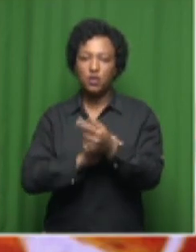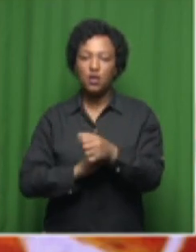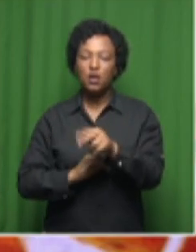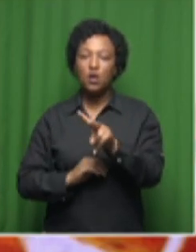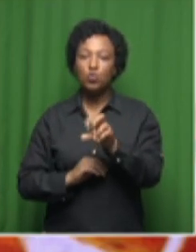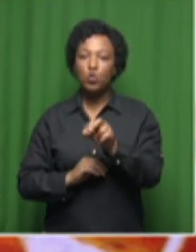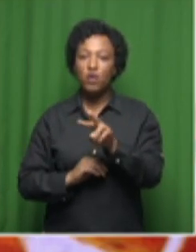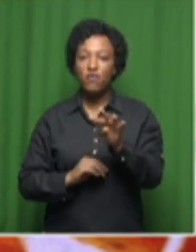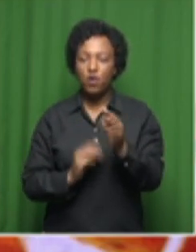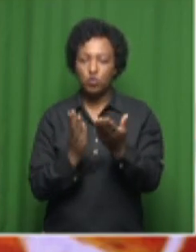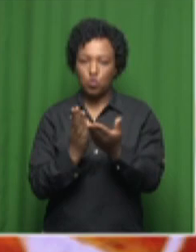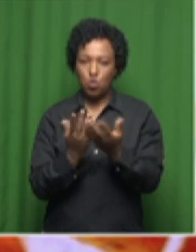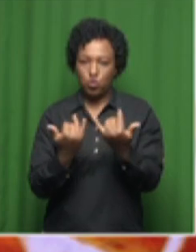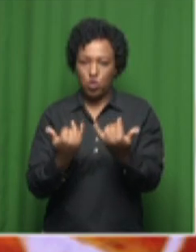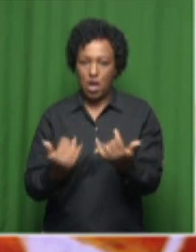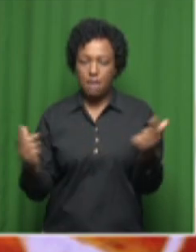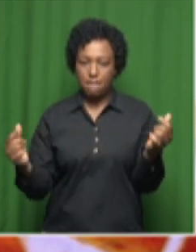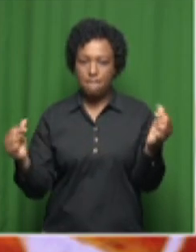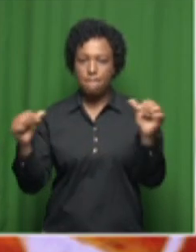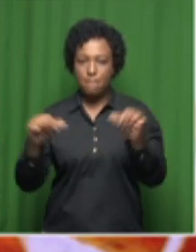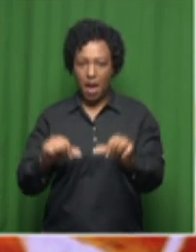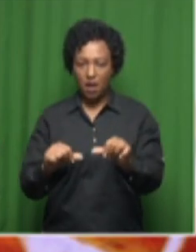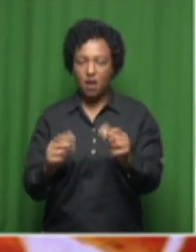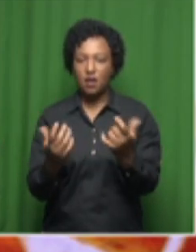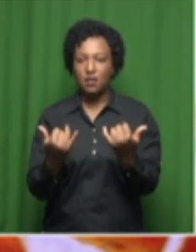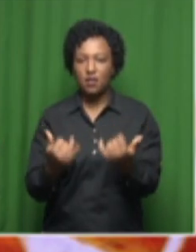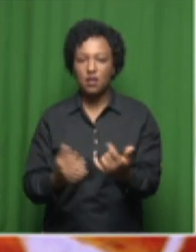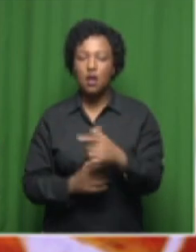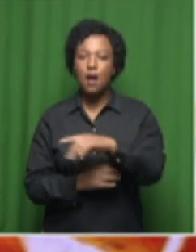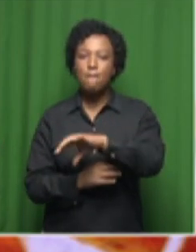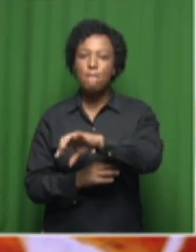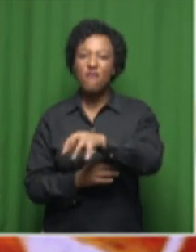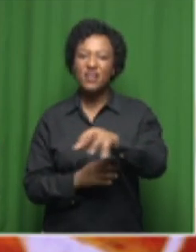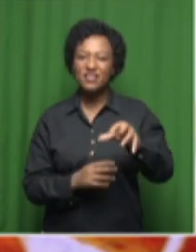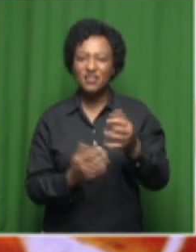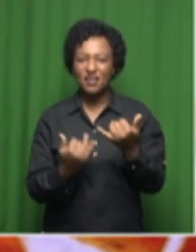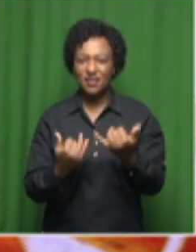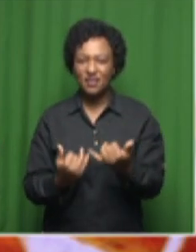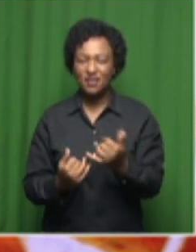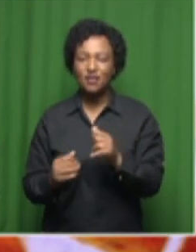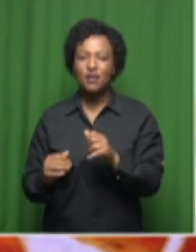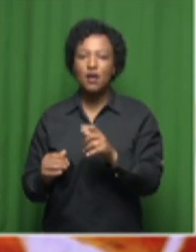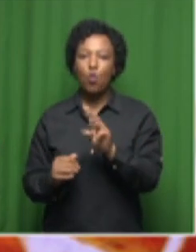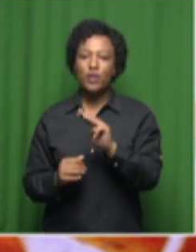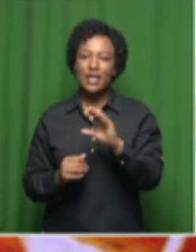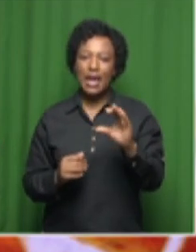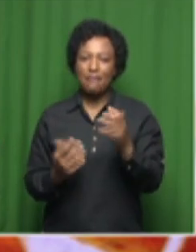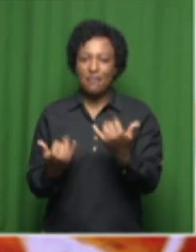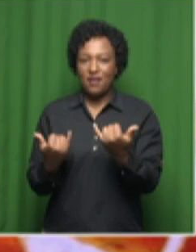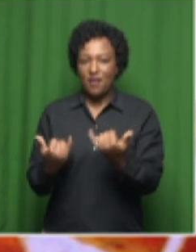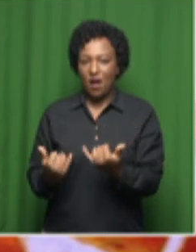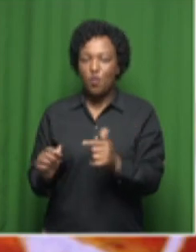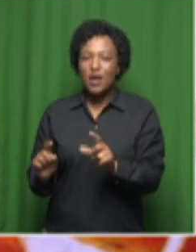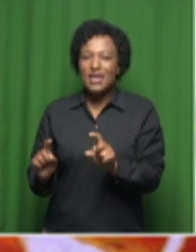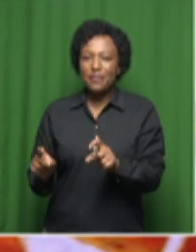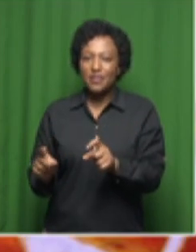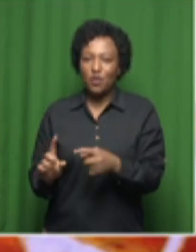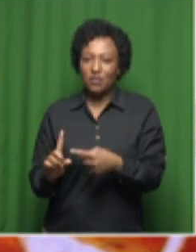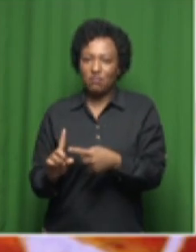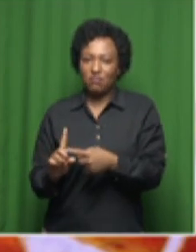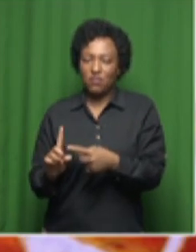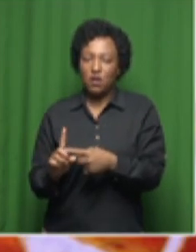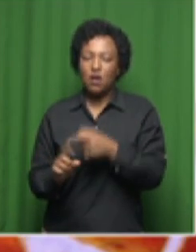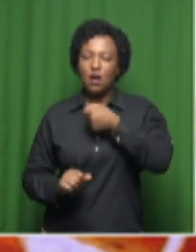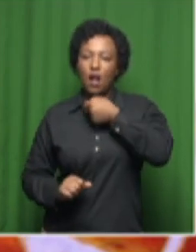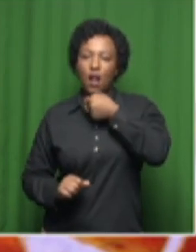2024 school year resumes, we're taking you to every province this morning. Let's go to the Western Cape now, to Cape Town in particular, where